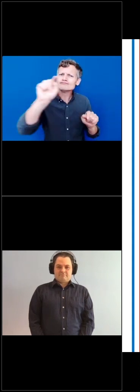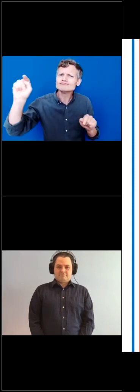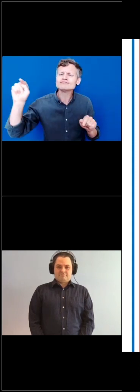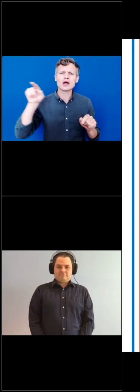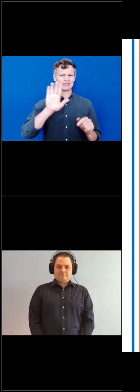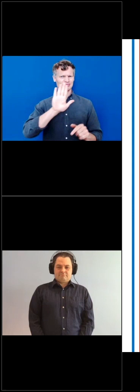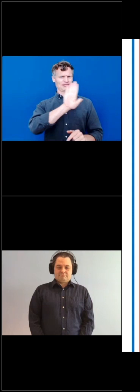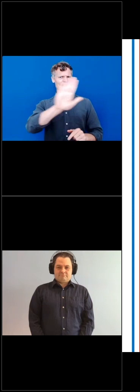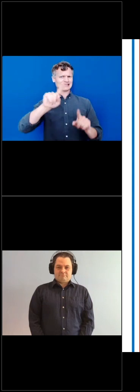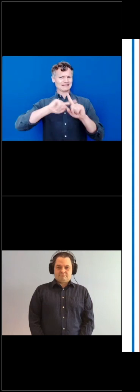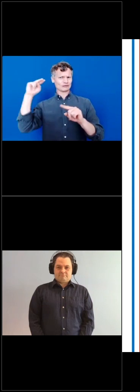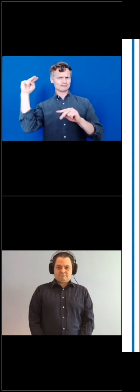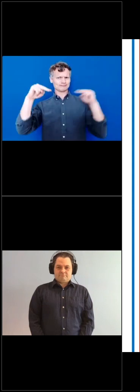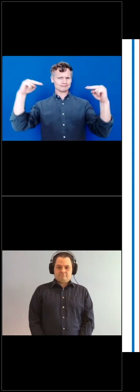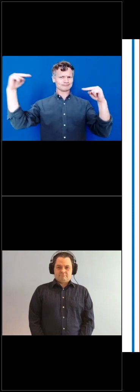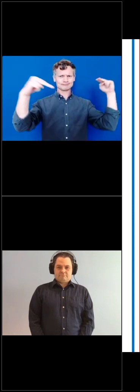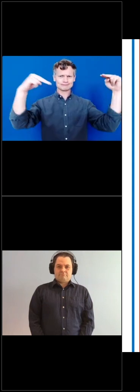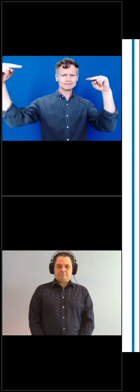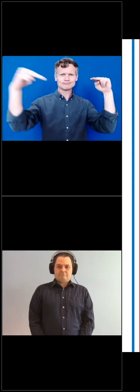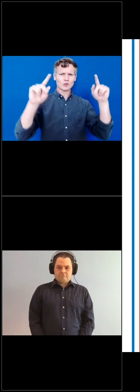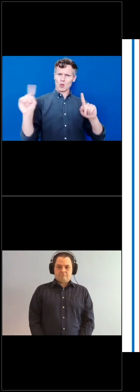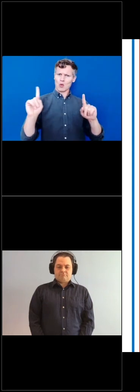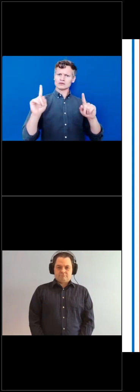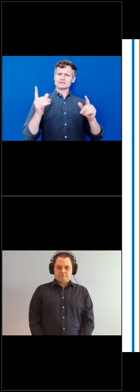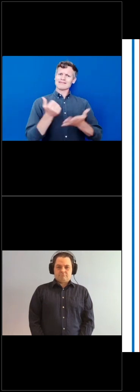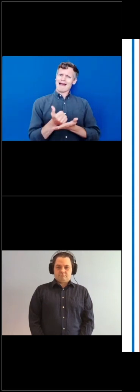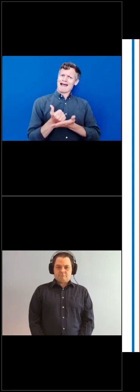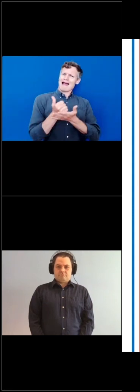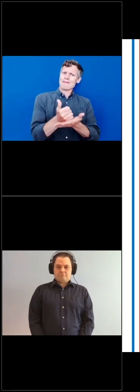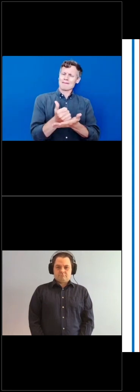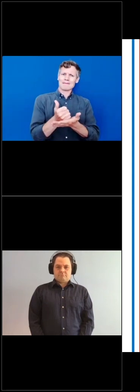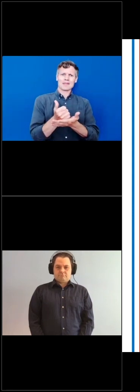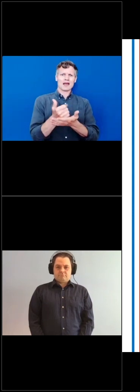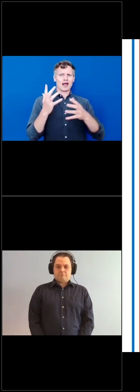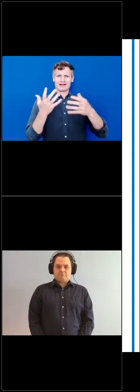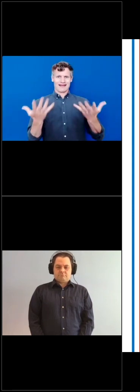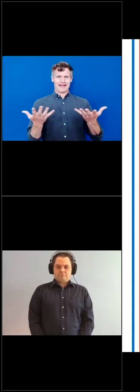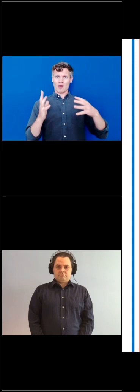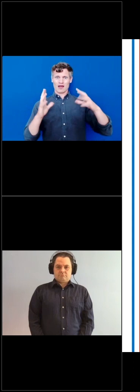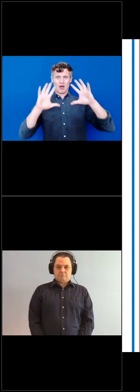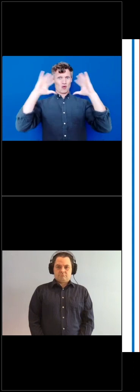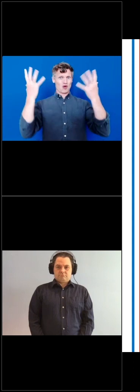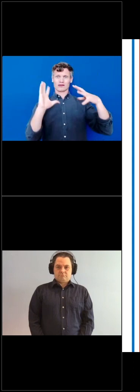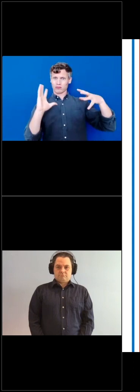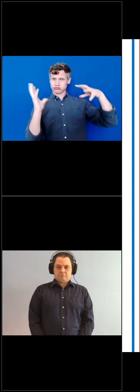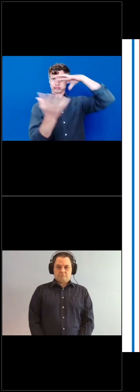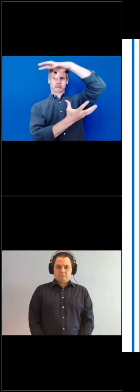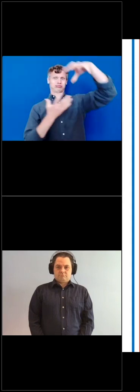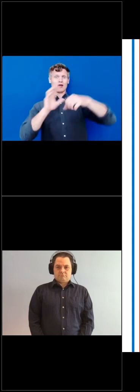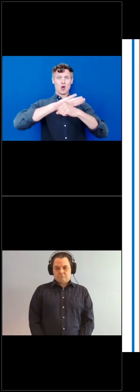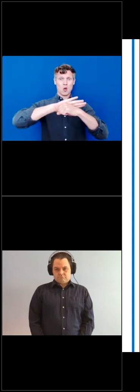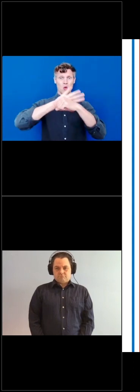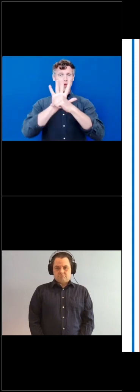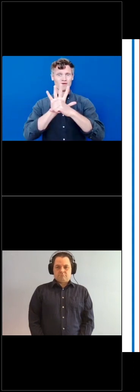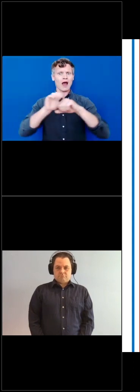can do to ensure inclusion of persons with disabilities as part of crisis-affected communities within the COVID response.